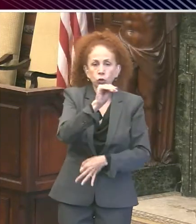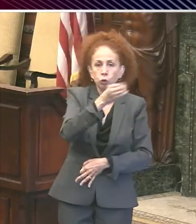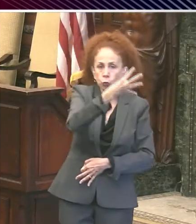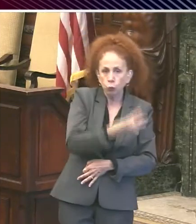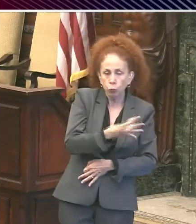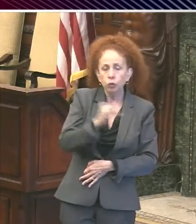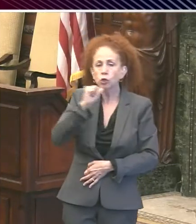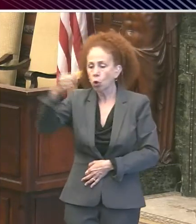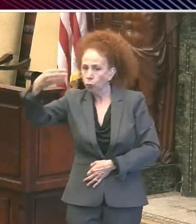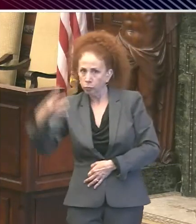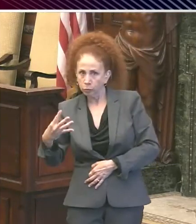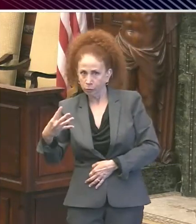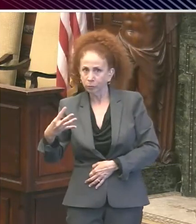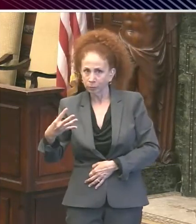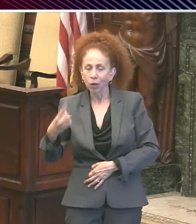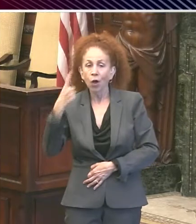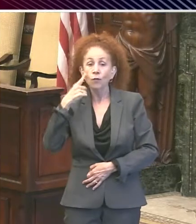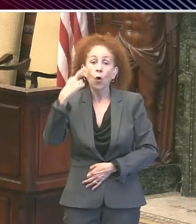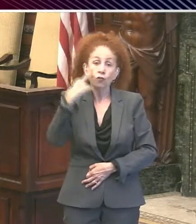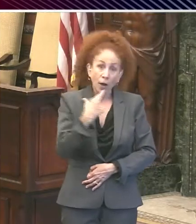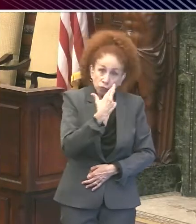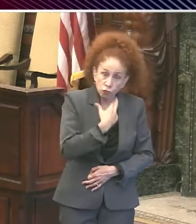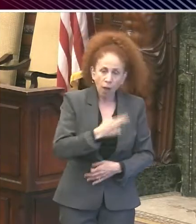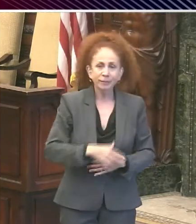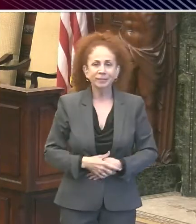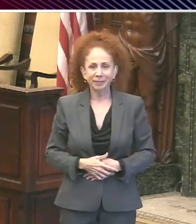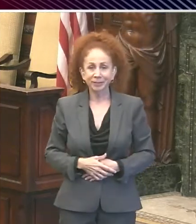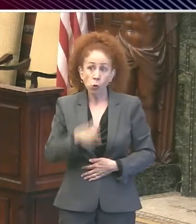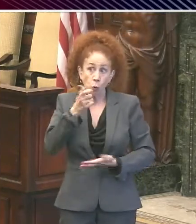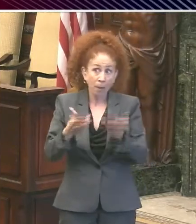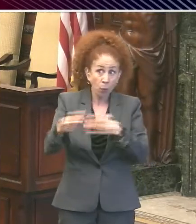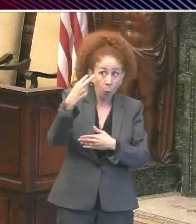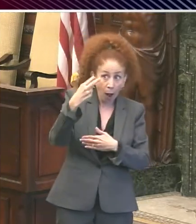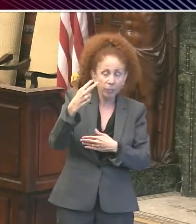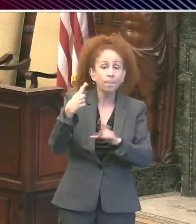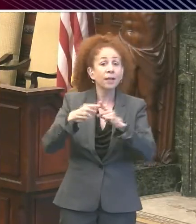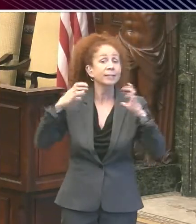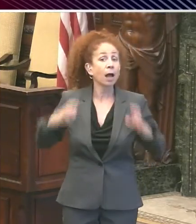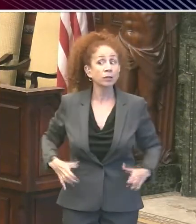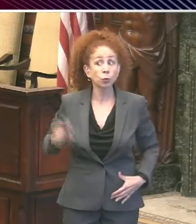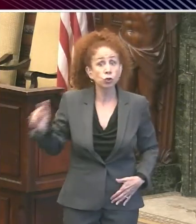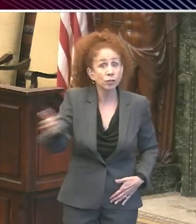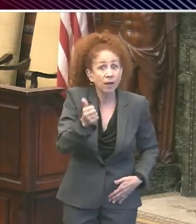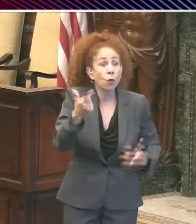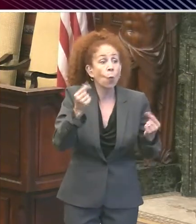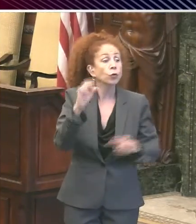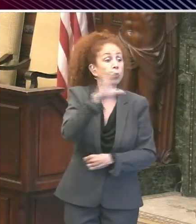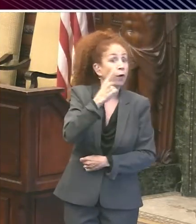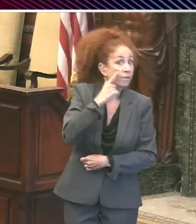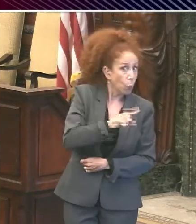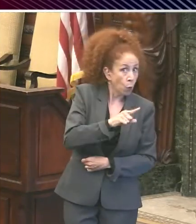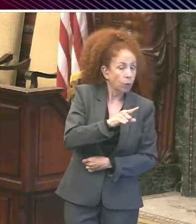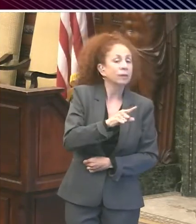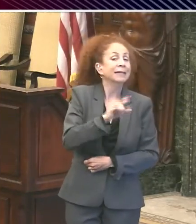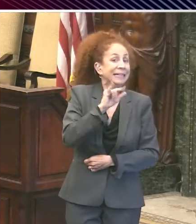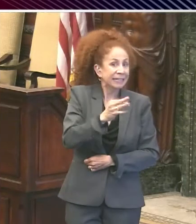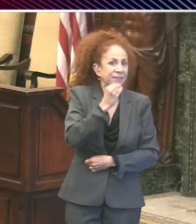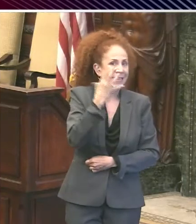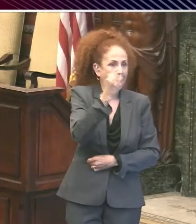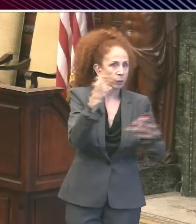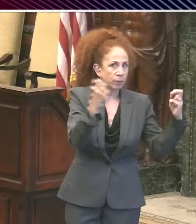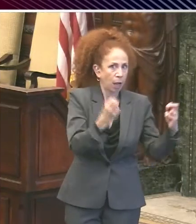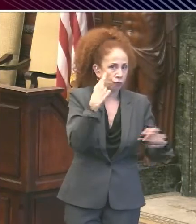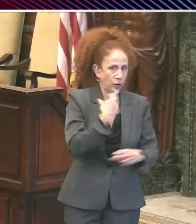don'ts for both restaurants who may be paying any attention to this, as well as customers, so what to look for in a restaurant that offers outdoor